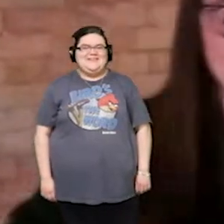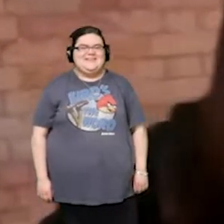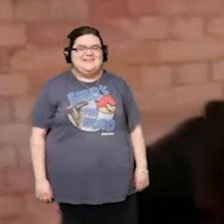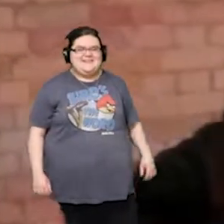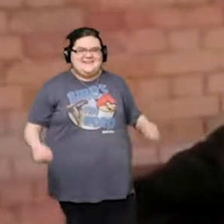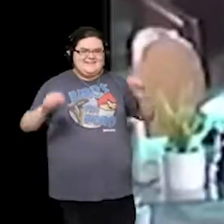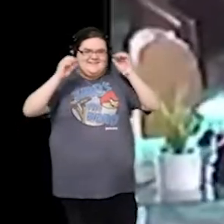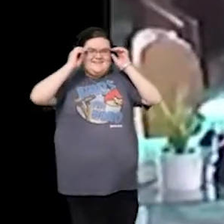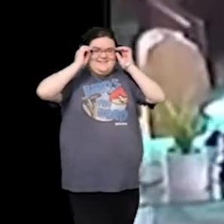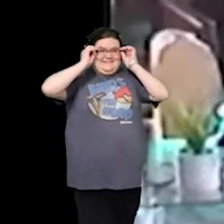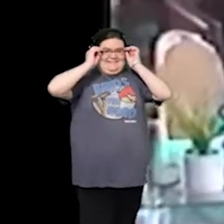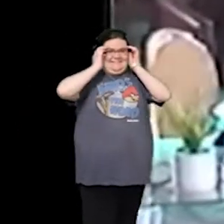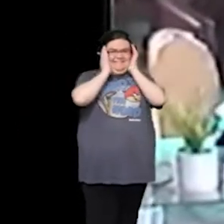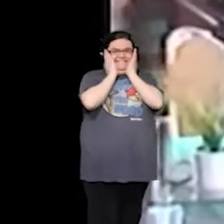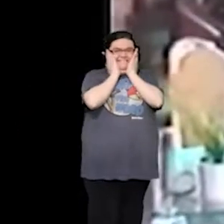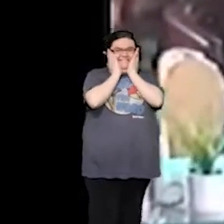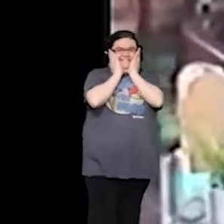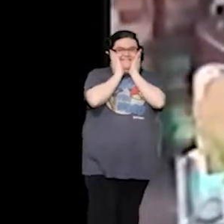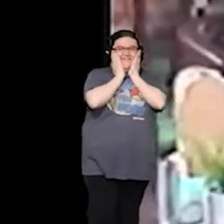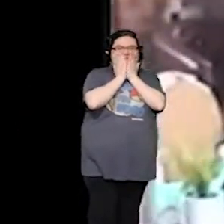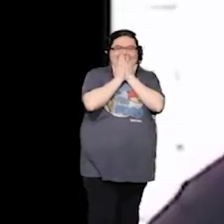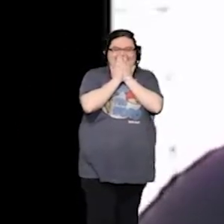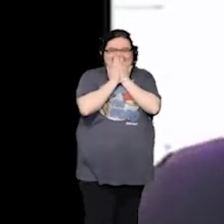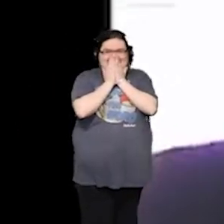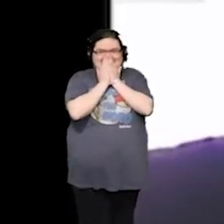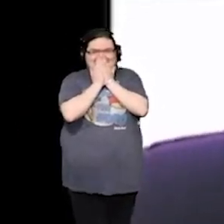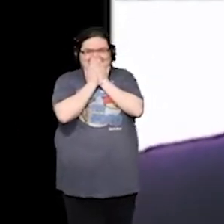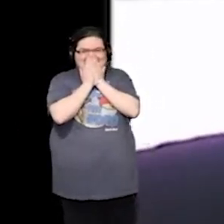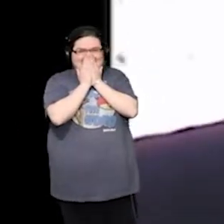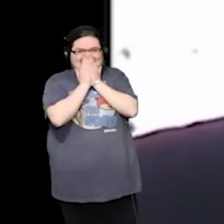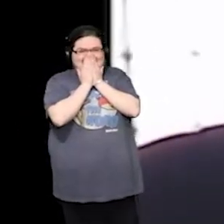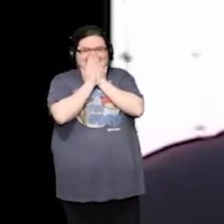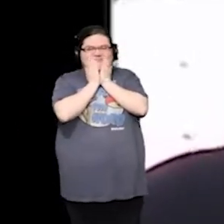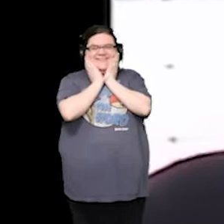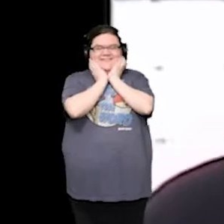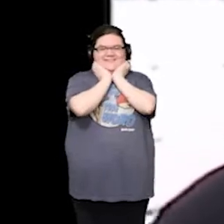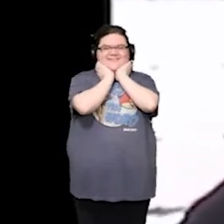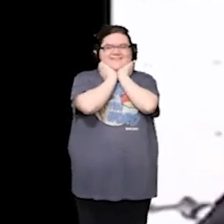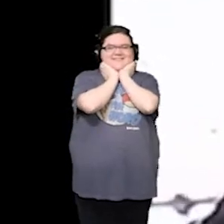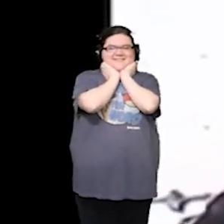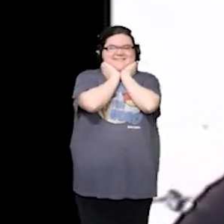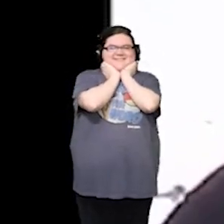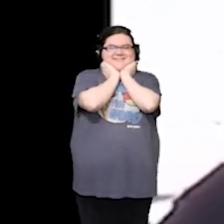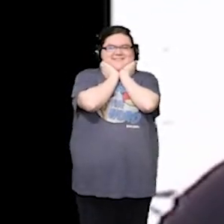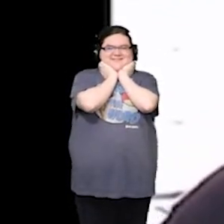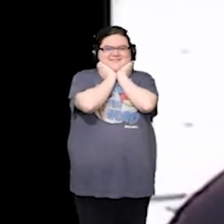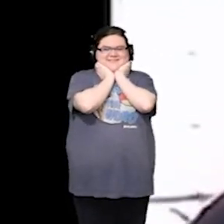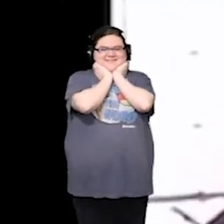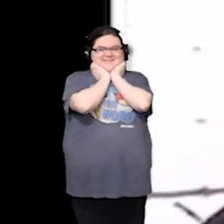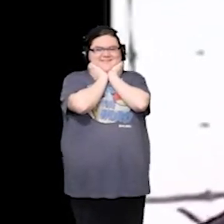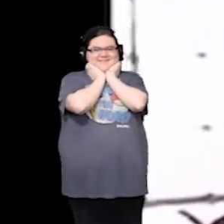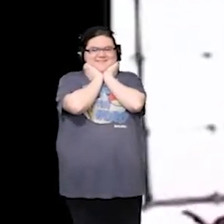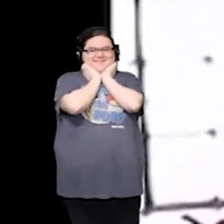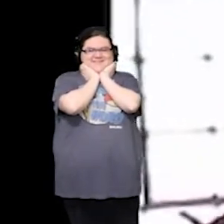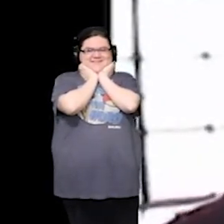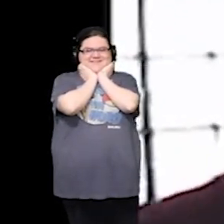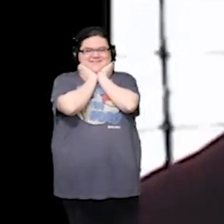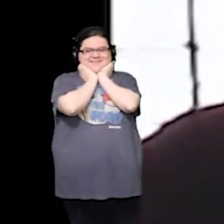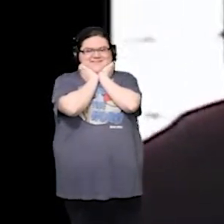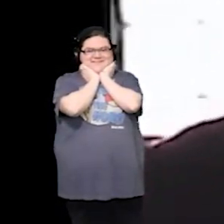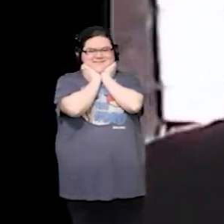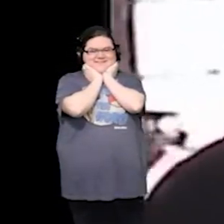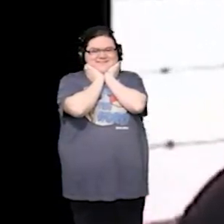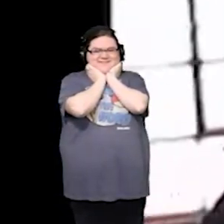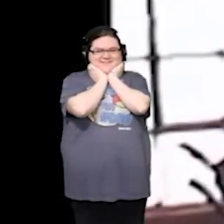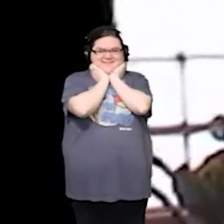be cool. deciding my fate. So they're scared. Having a little gathering about what to do to people's hair if someone gets swapped. And